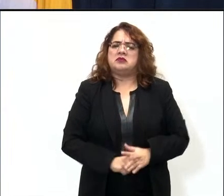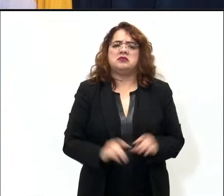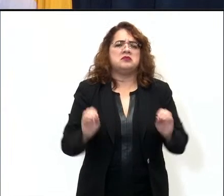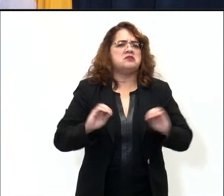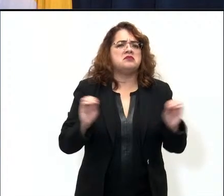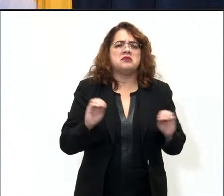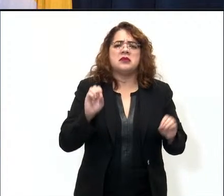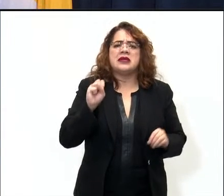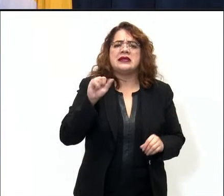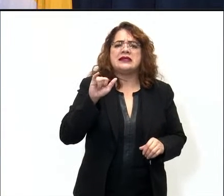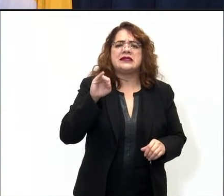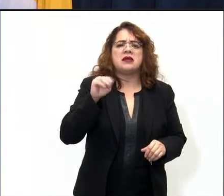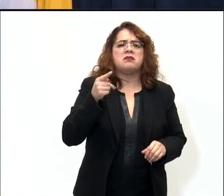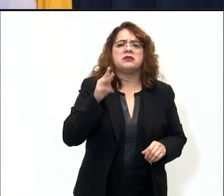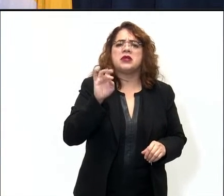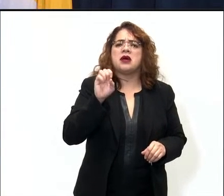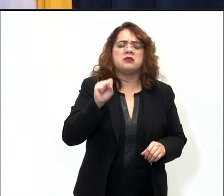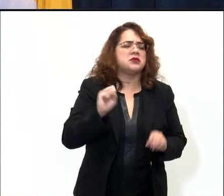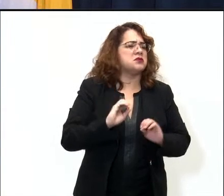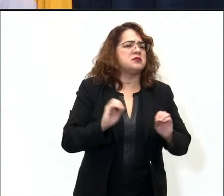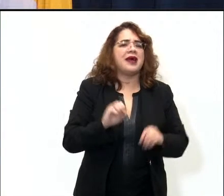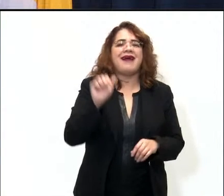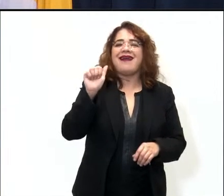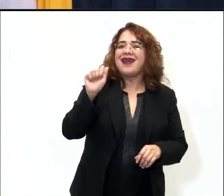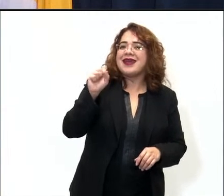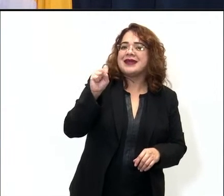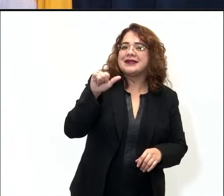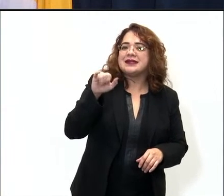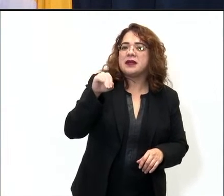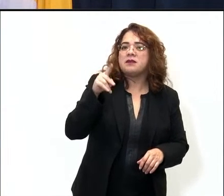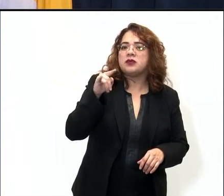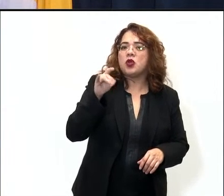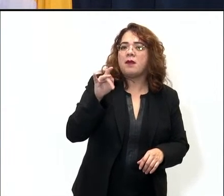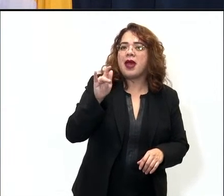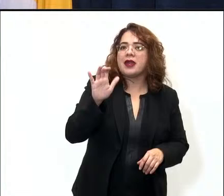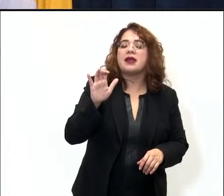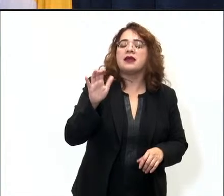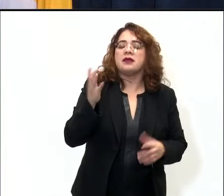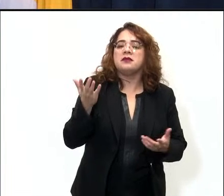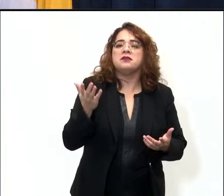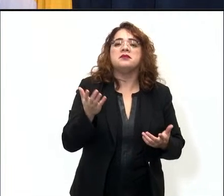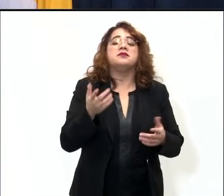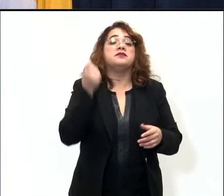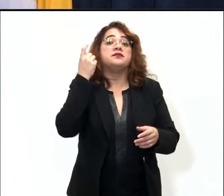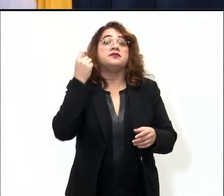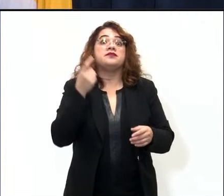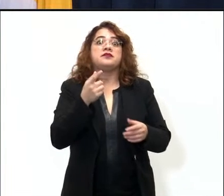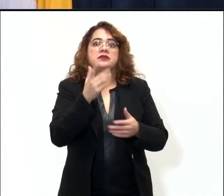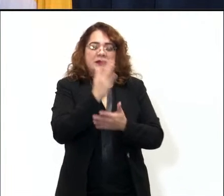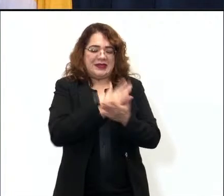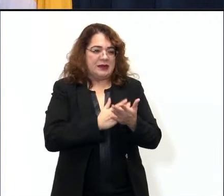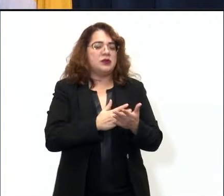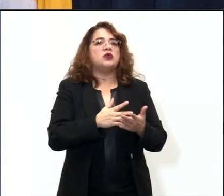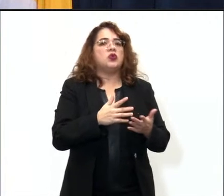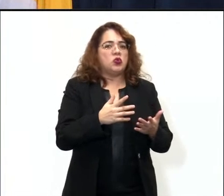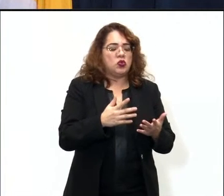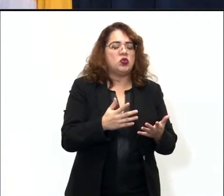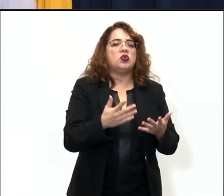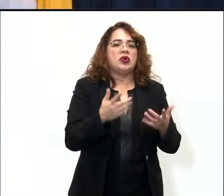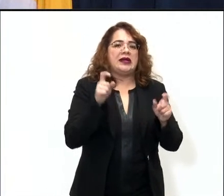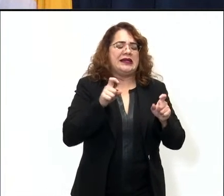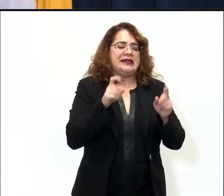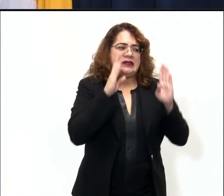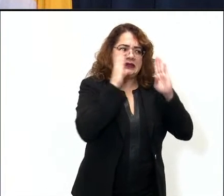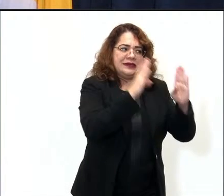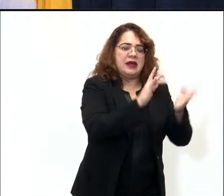Others have very severe symptoms that may lead them to death. This leads to some people needing very extensive medical care, which we've discussed,